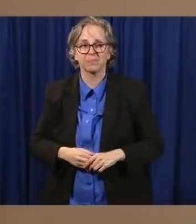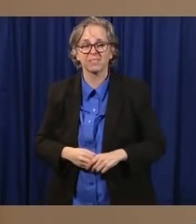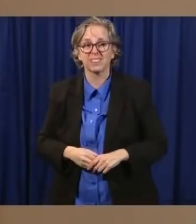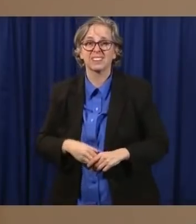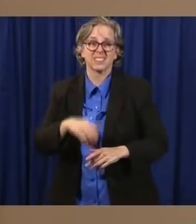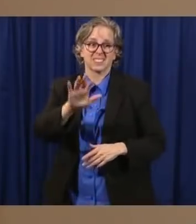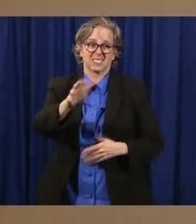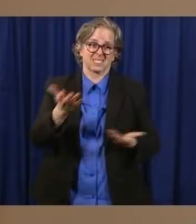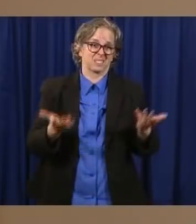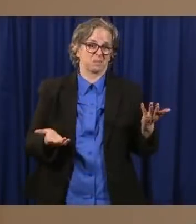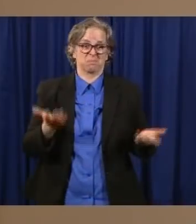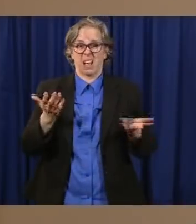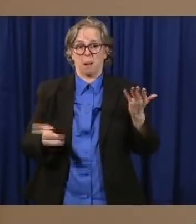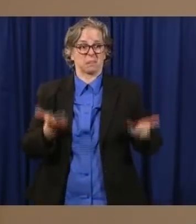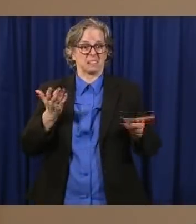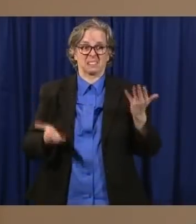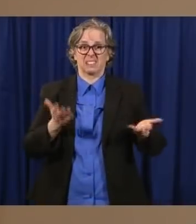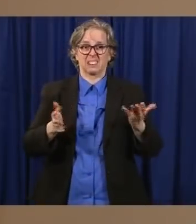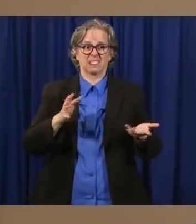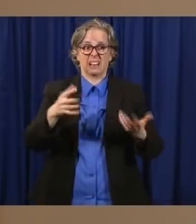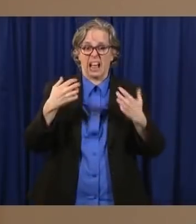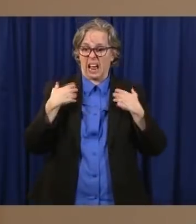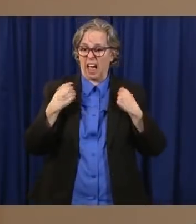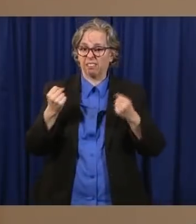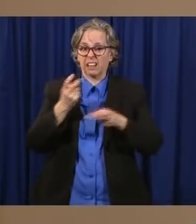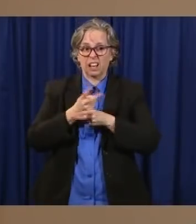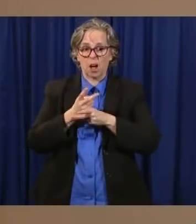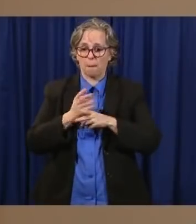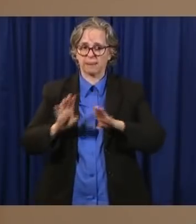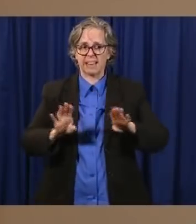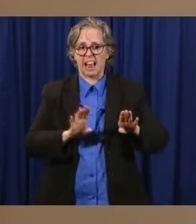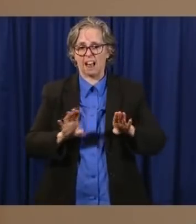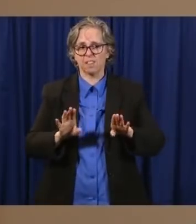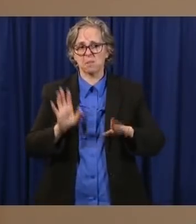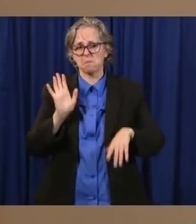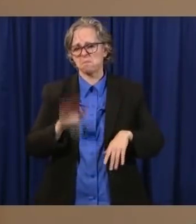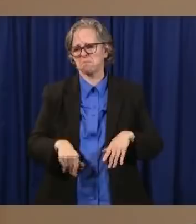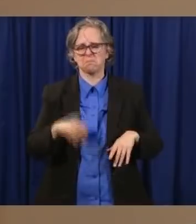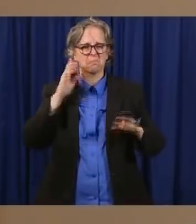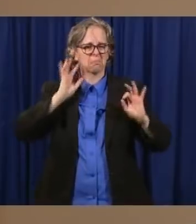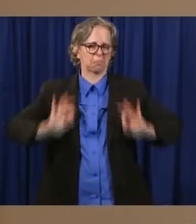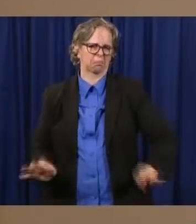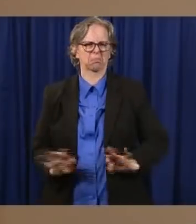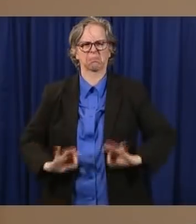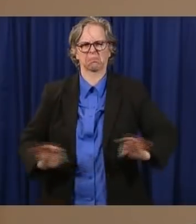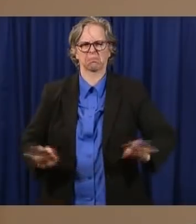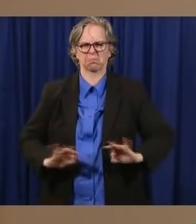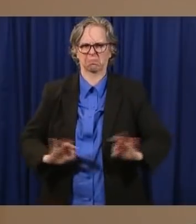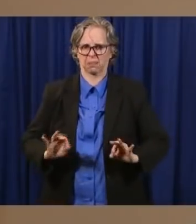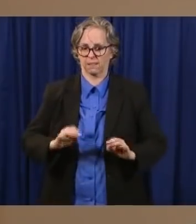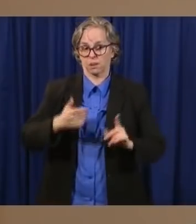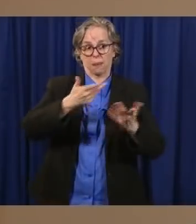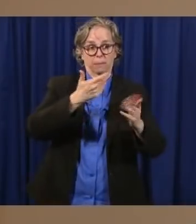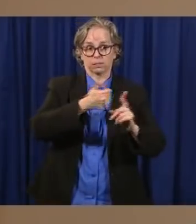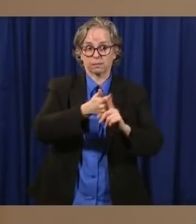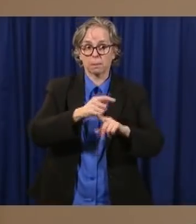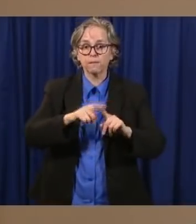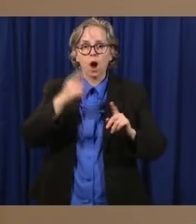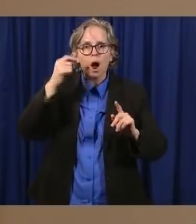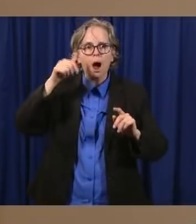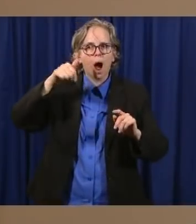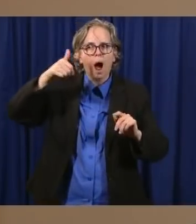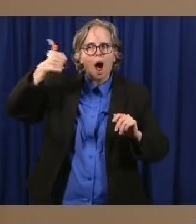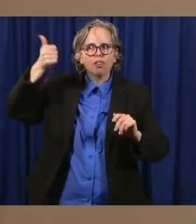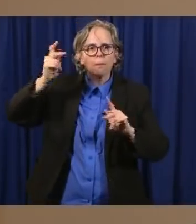that may put not just yourself at risk, but the others around you. And so I think the messaging that's being done